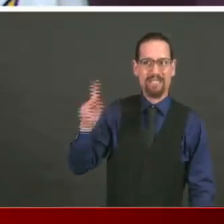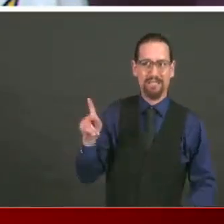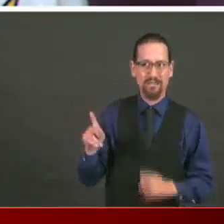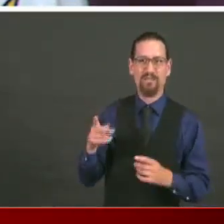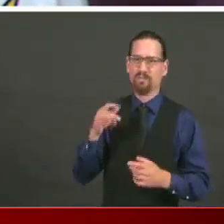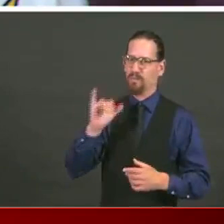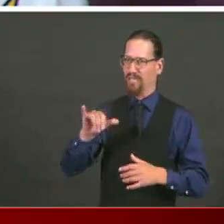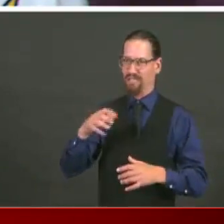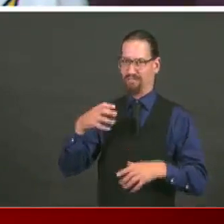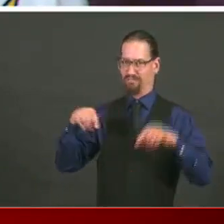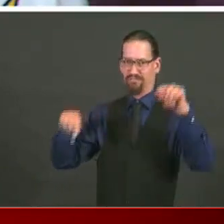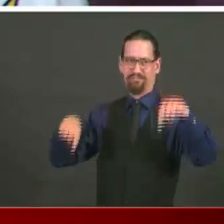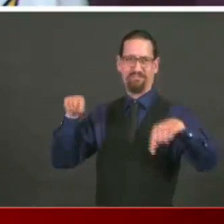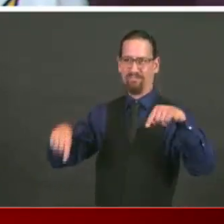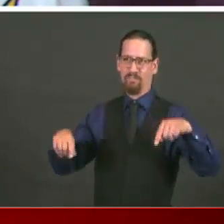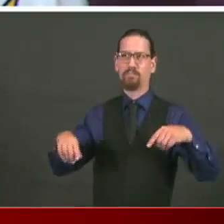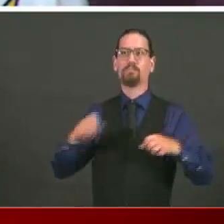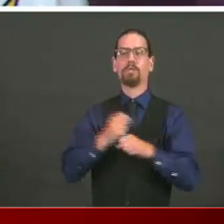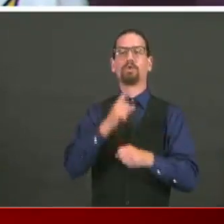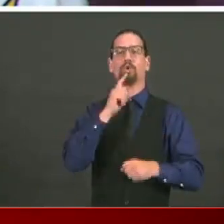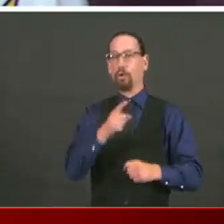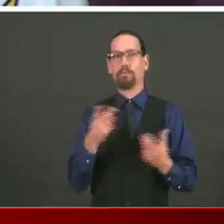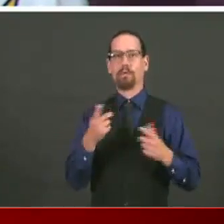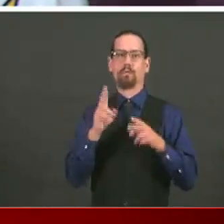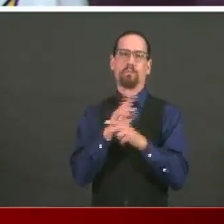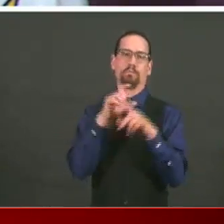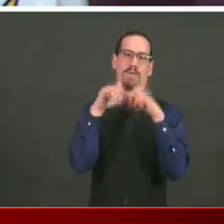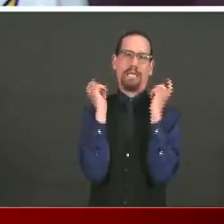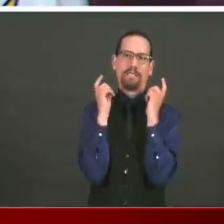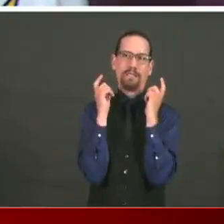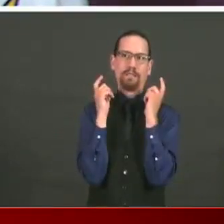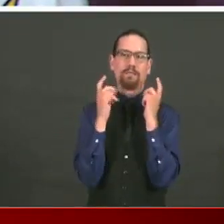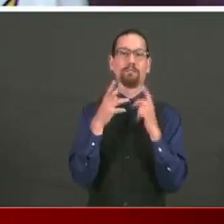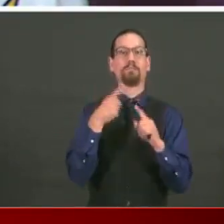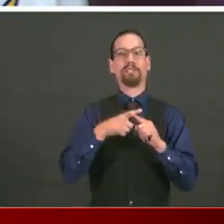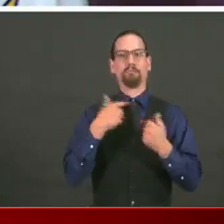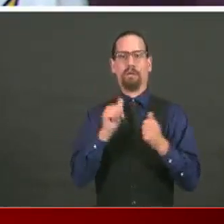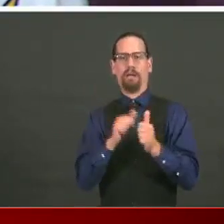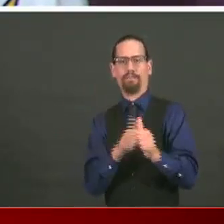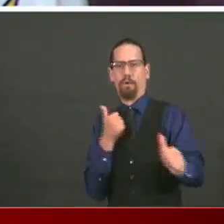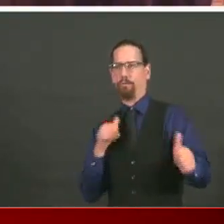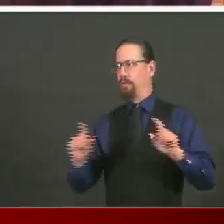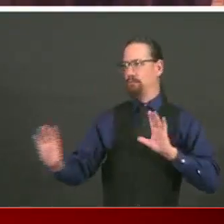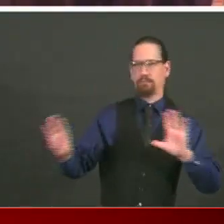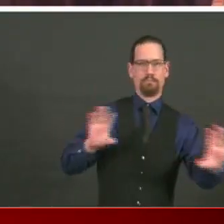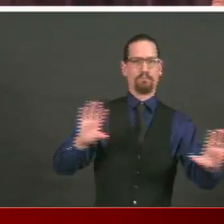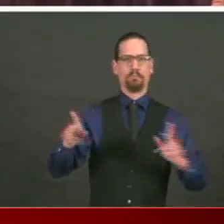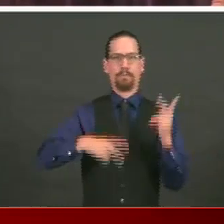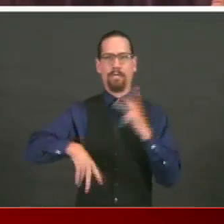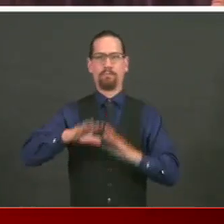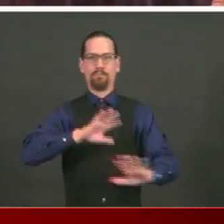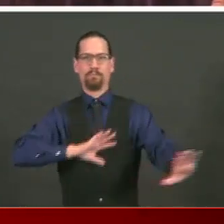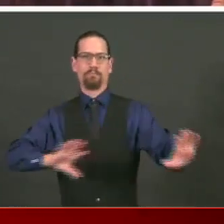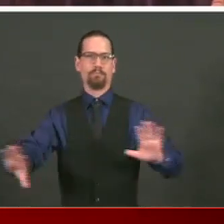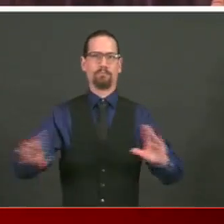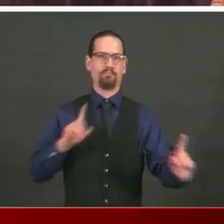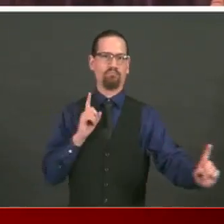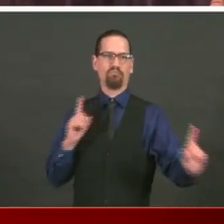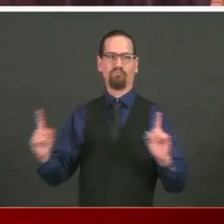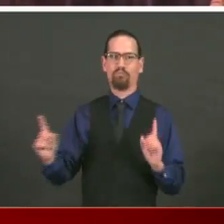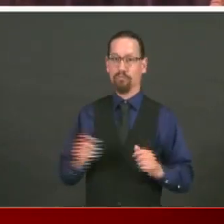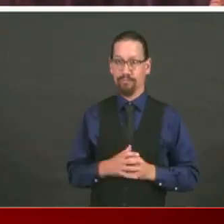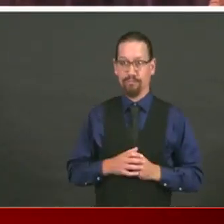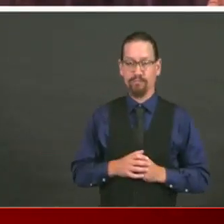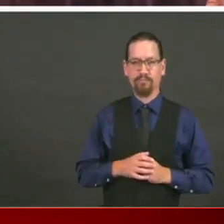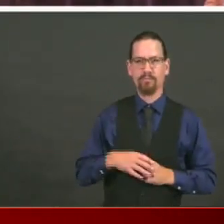outdoors and are distancing where they can in those social gathering settings. Have you found any retail spaces or restaurants